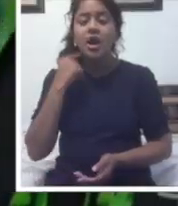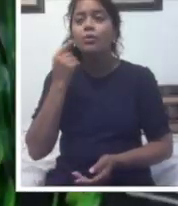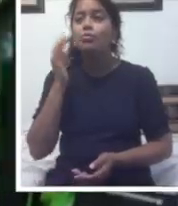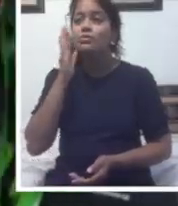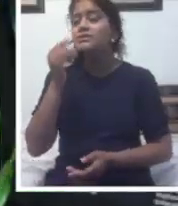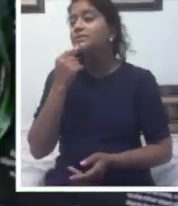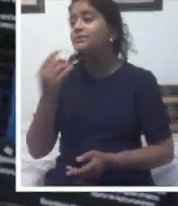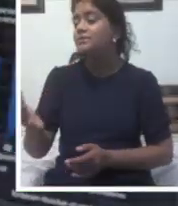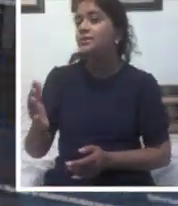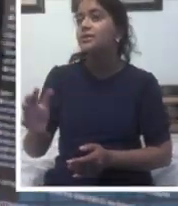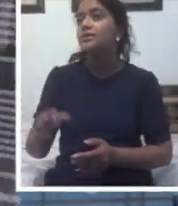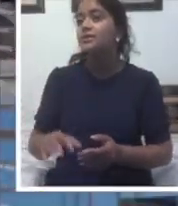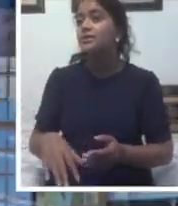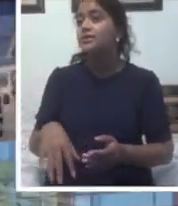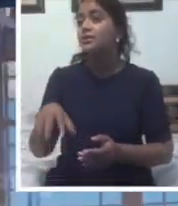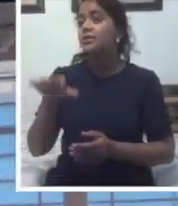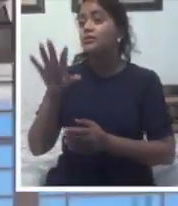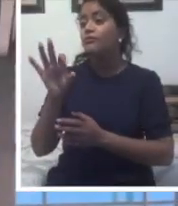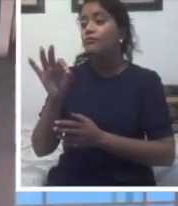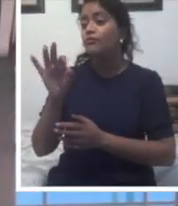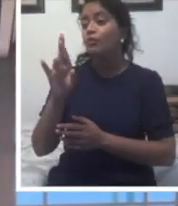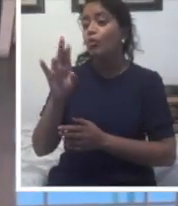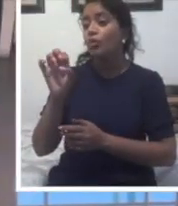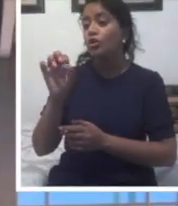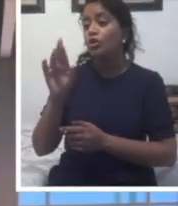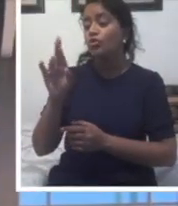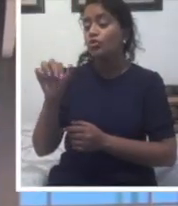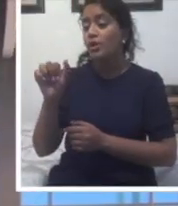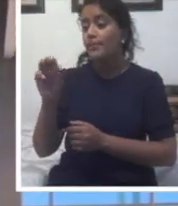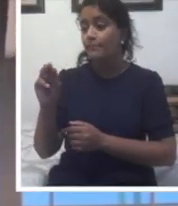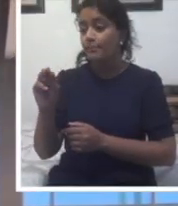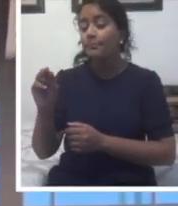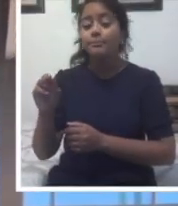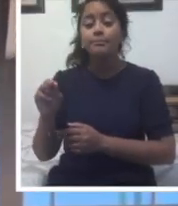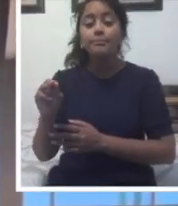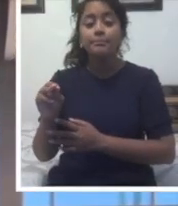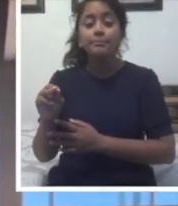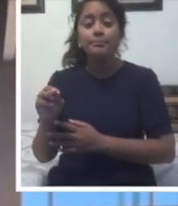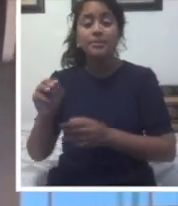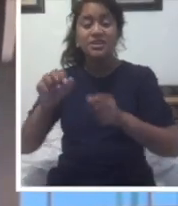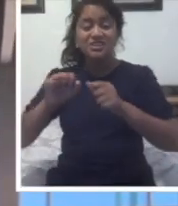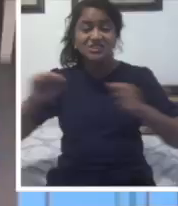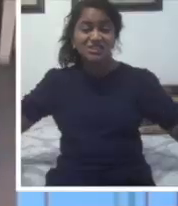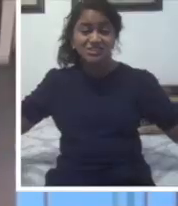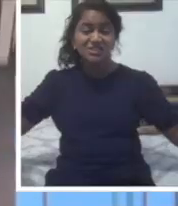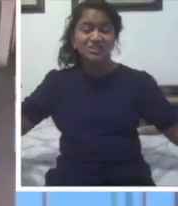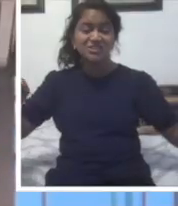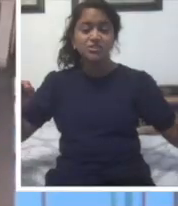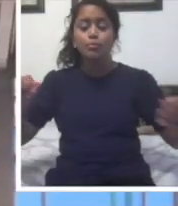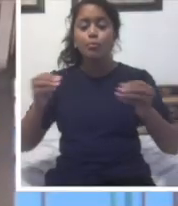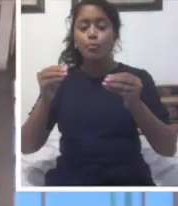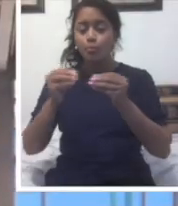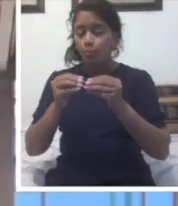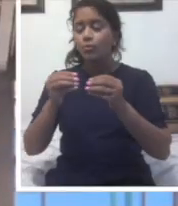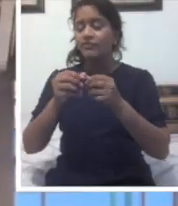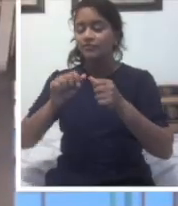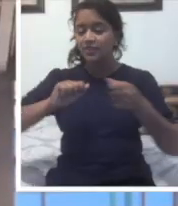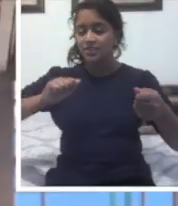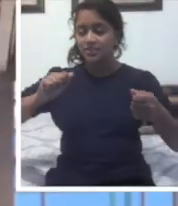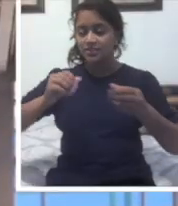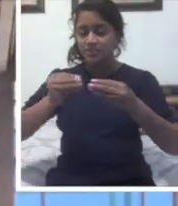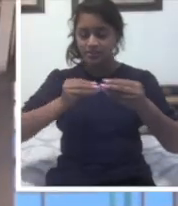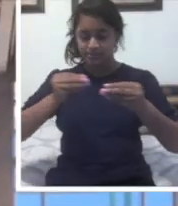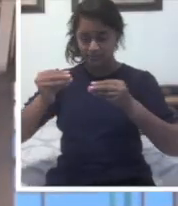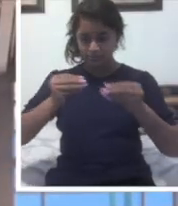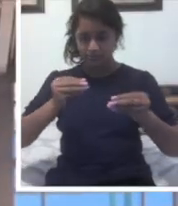conclusion, I would still say that the fabric made out of 4-gram and beetroot perform the best because it wears and tears less. It is the most flexible